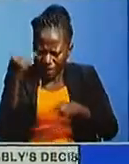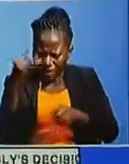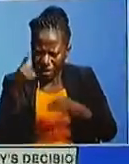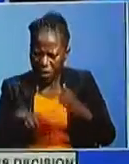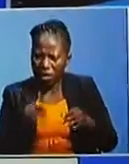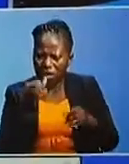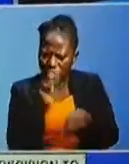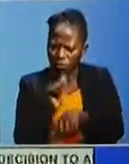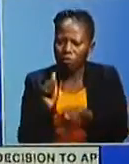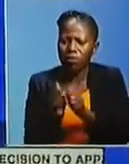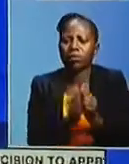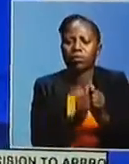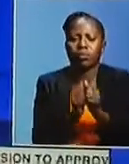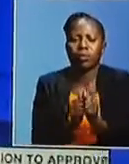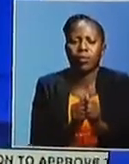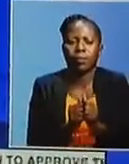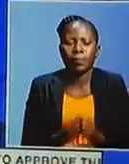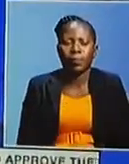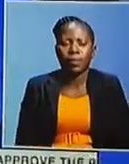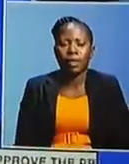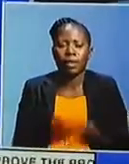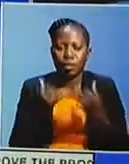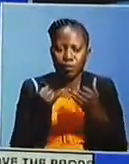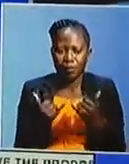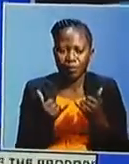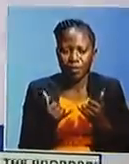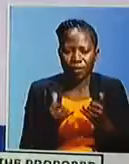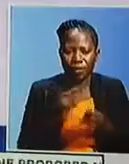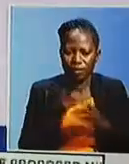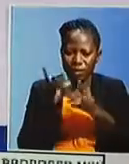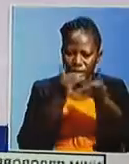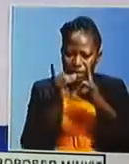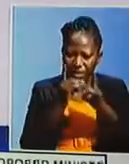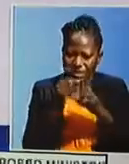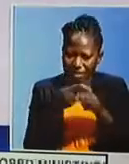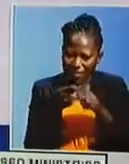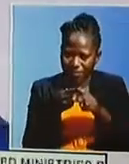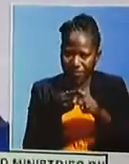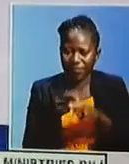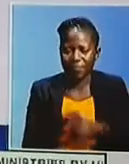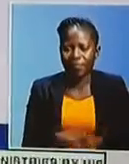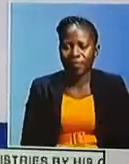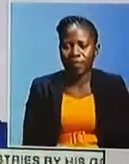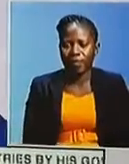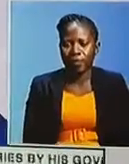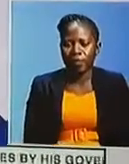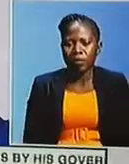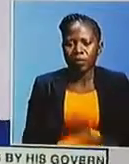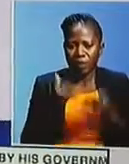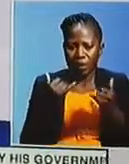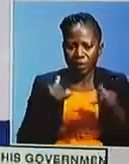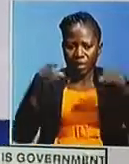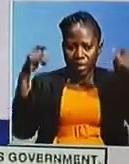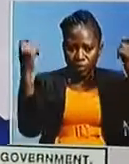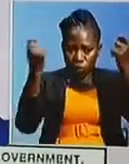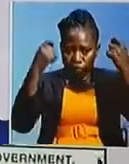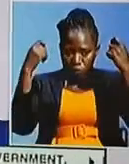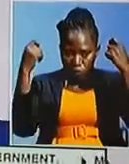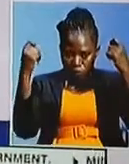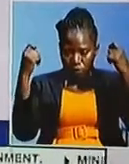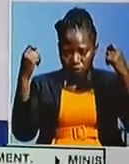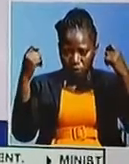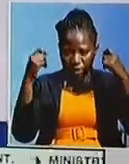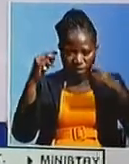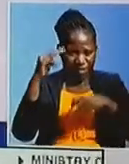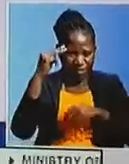there was an induction. Let's talk about it very briefly as we say goodbye. Well, with regard to the induction ceremony, and I think we